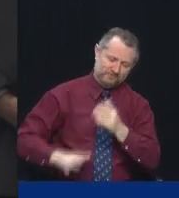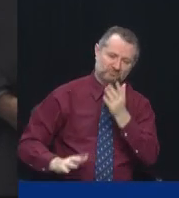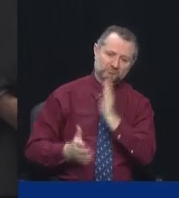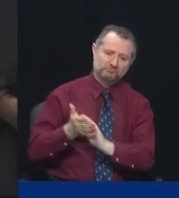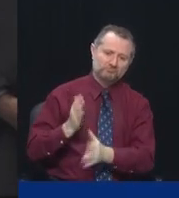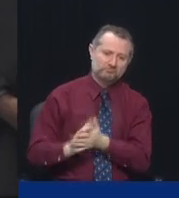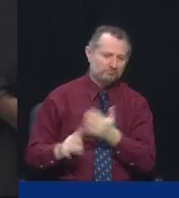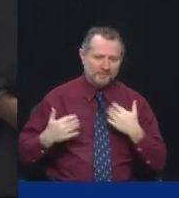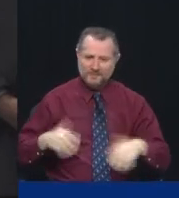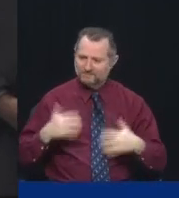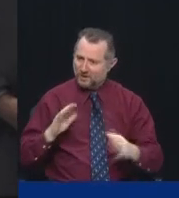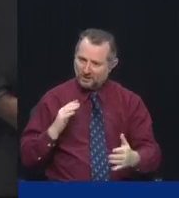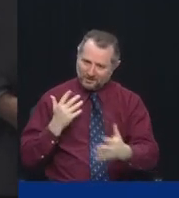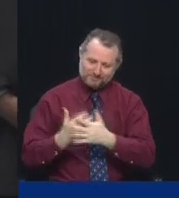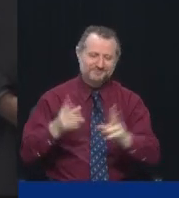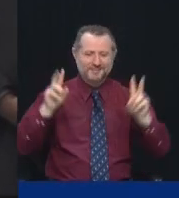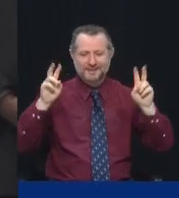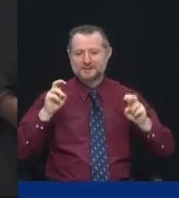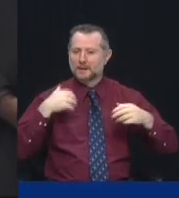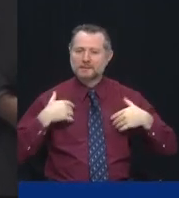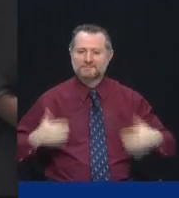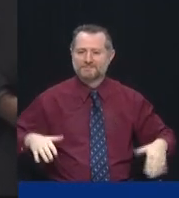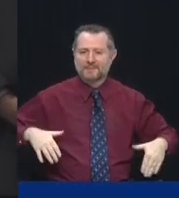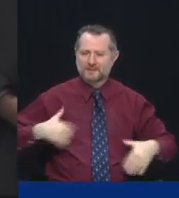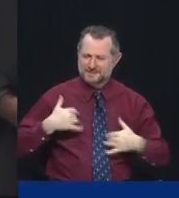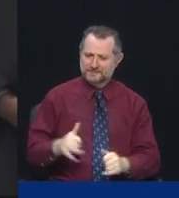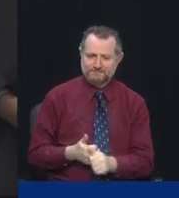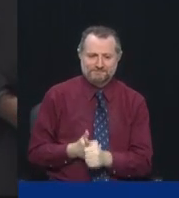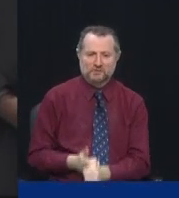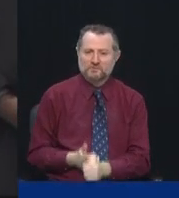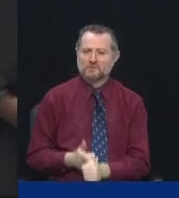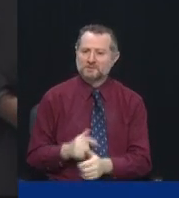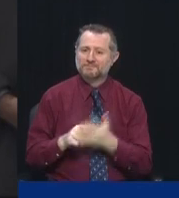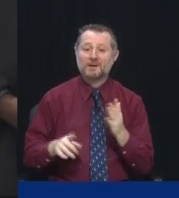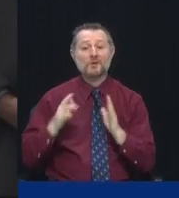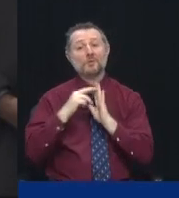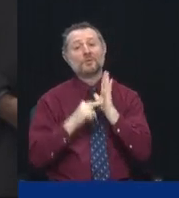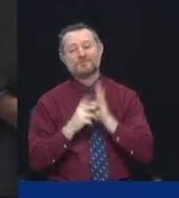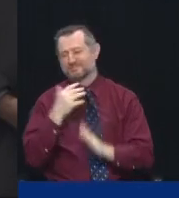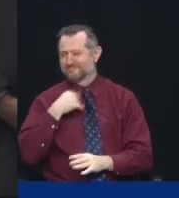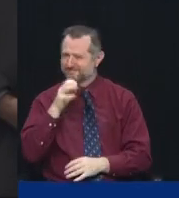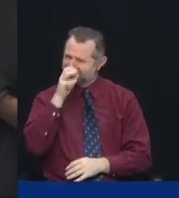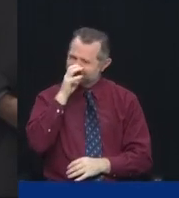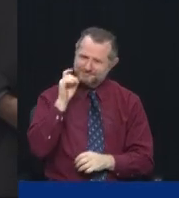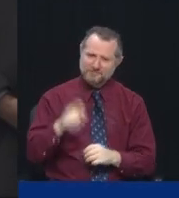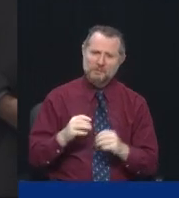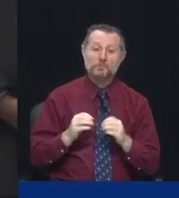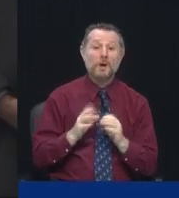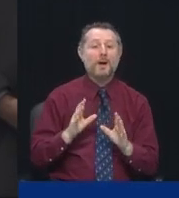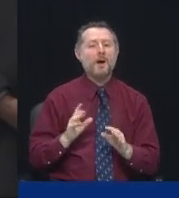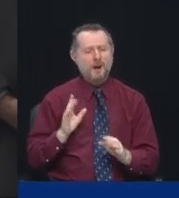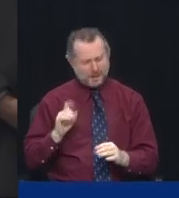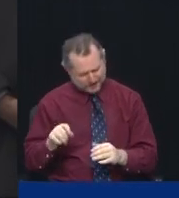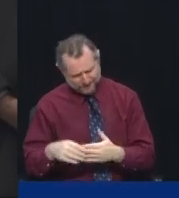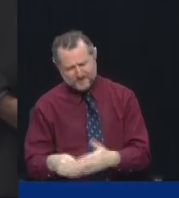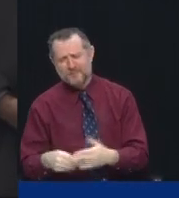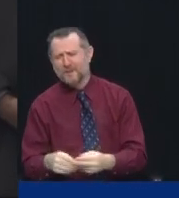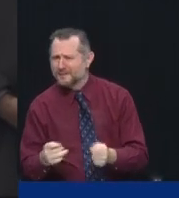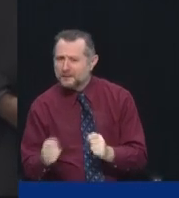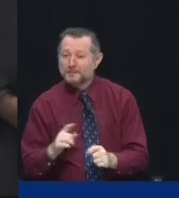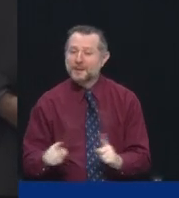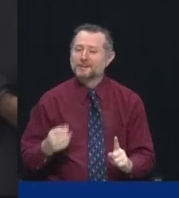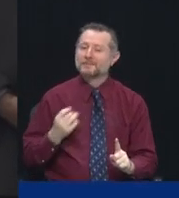the precautions. We're relaxing the precautions as the numbers are getting better, but we're not home yet.